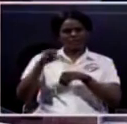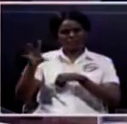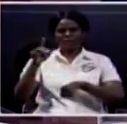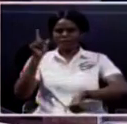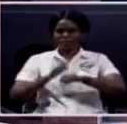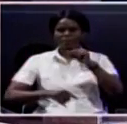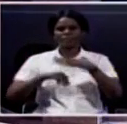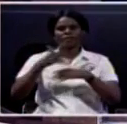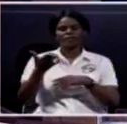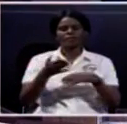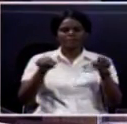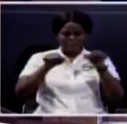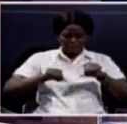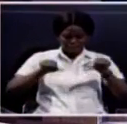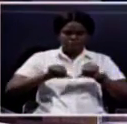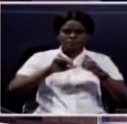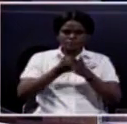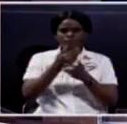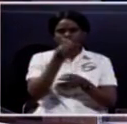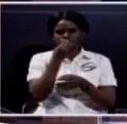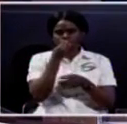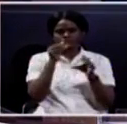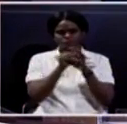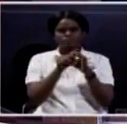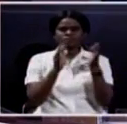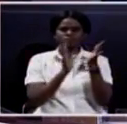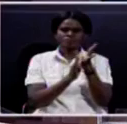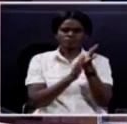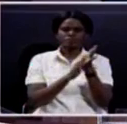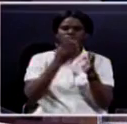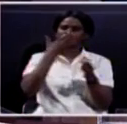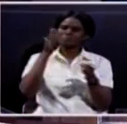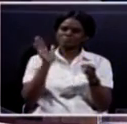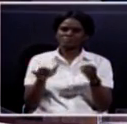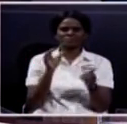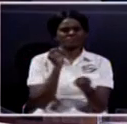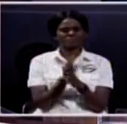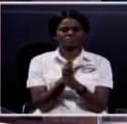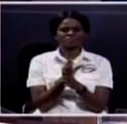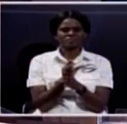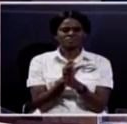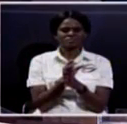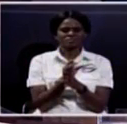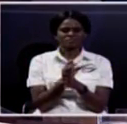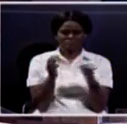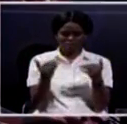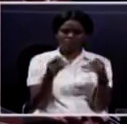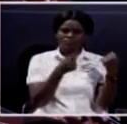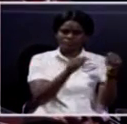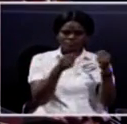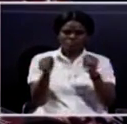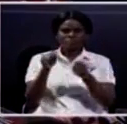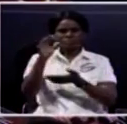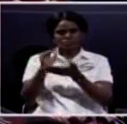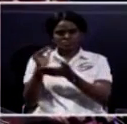been able to do an assessment of the diet for the pupils in boarding schools? Very it's much. already bad. And now that you're trying to reduce